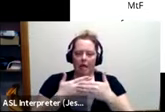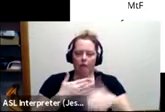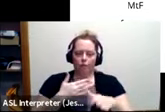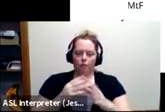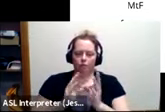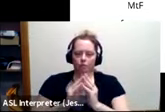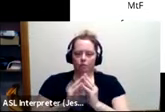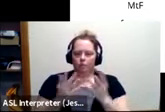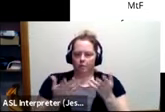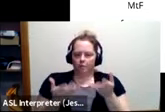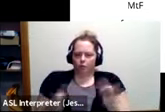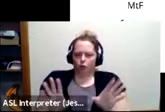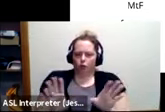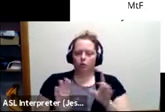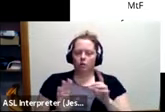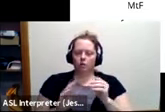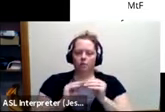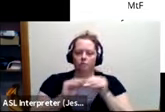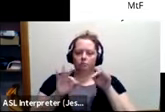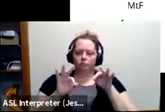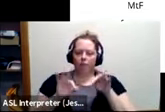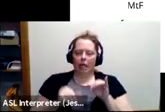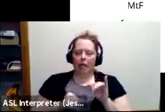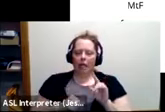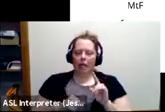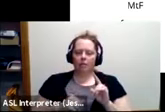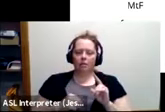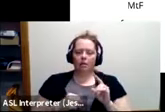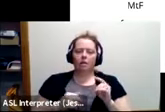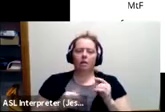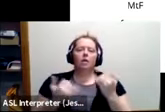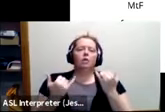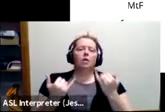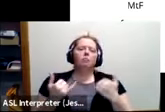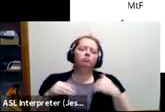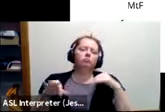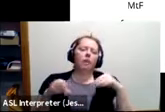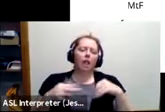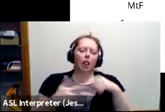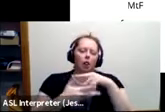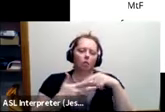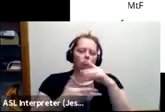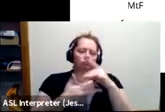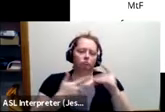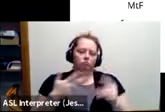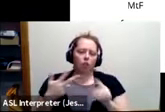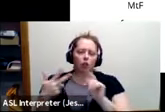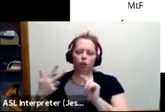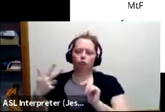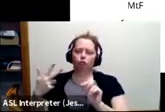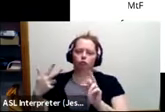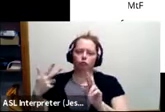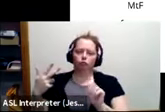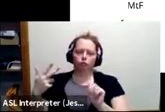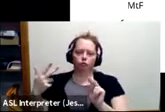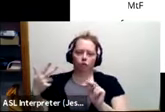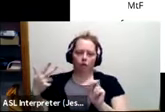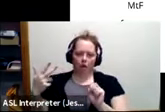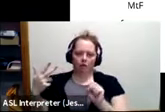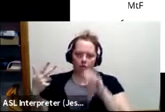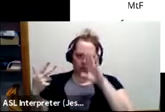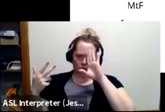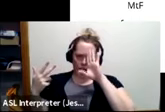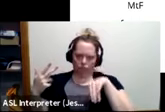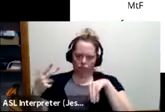identities. And I'll just go over 3. So we have trans, as we know, is a common